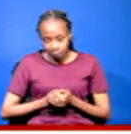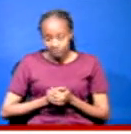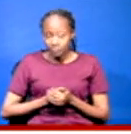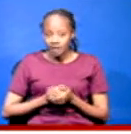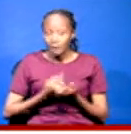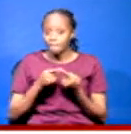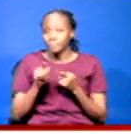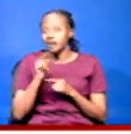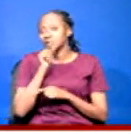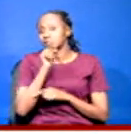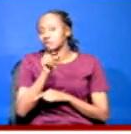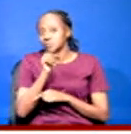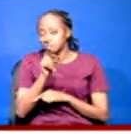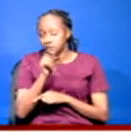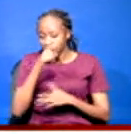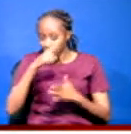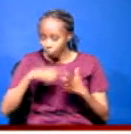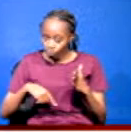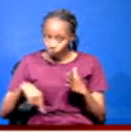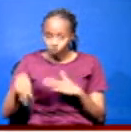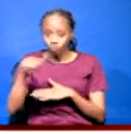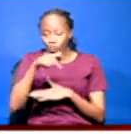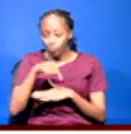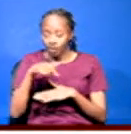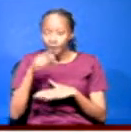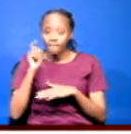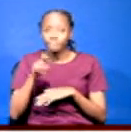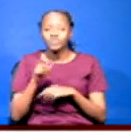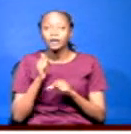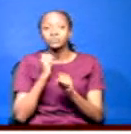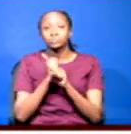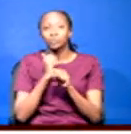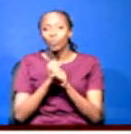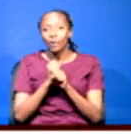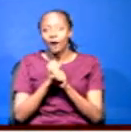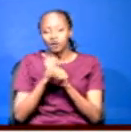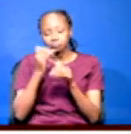what we must all work towards bridging.